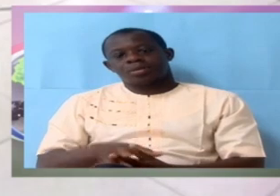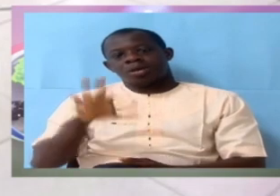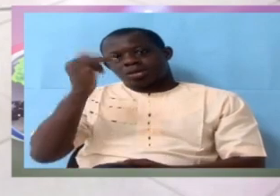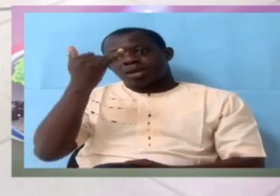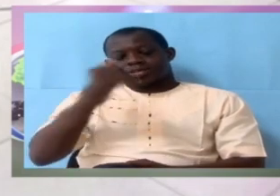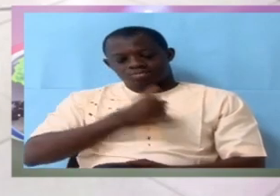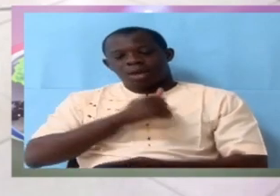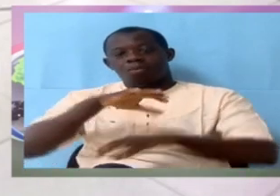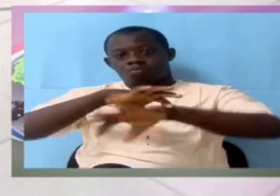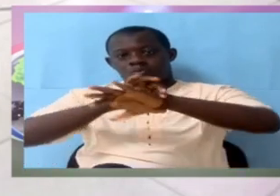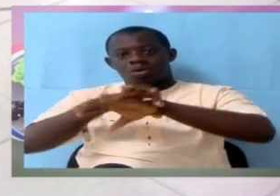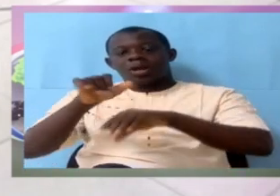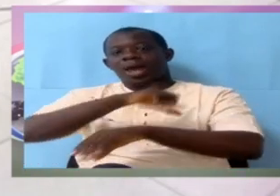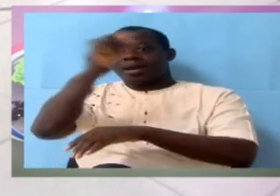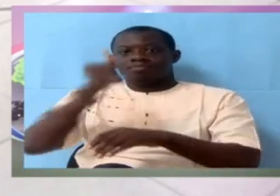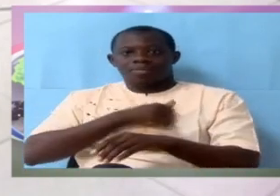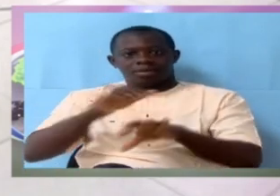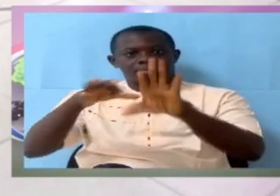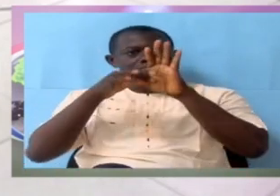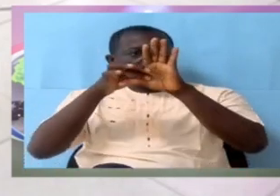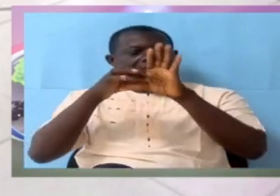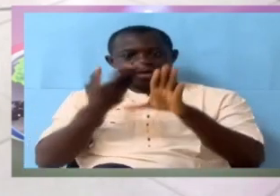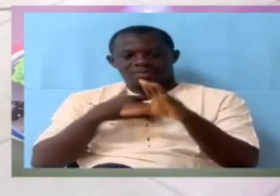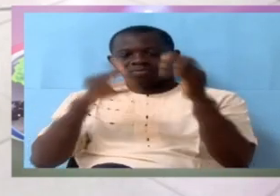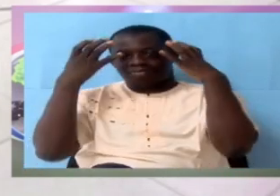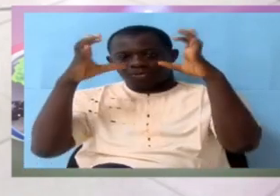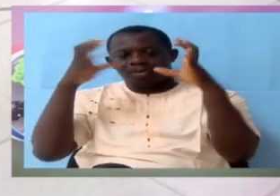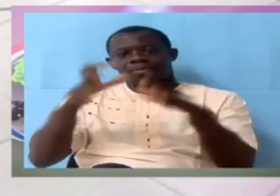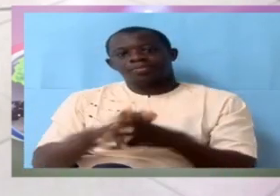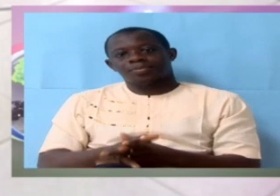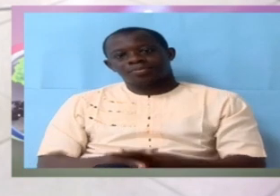Yes, my bones and my muscles.